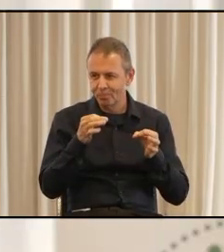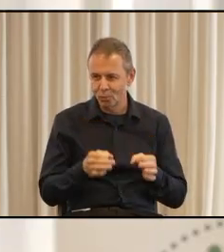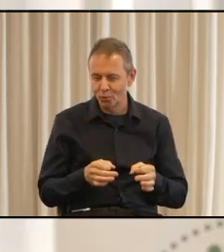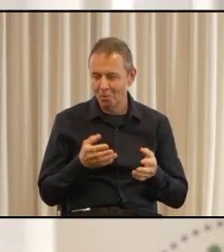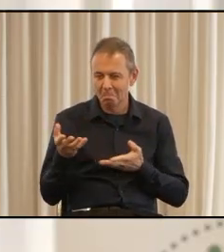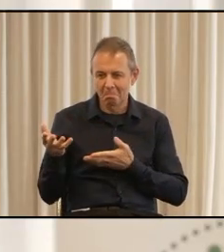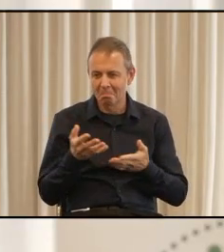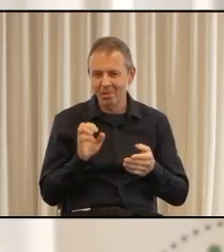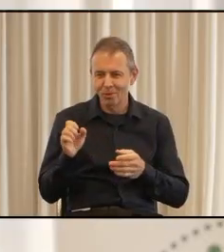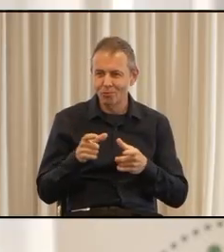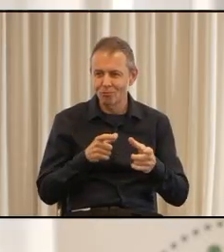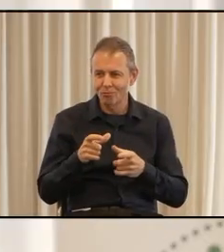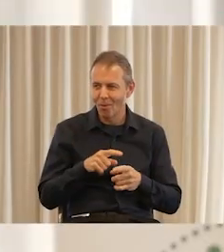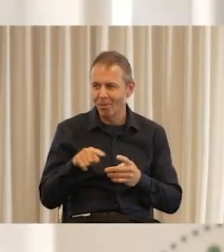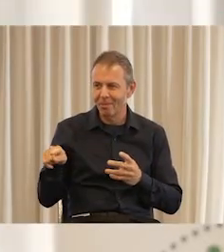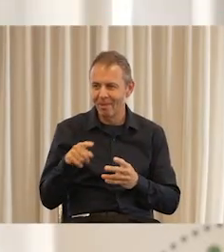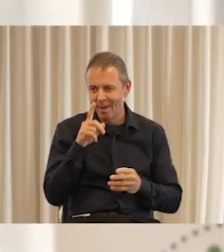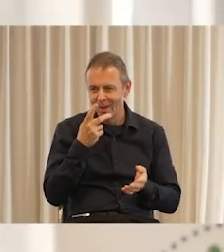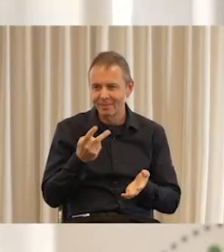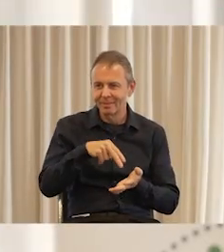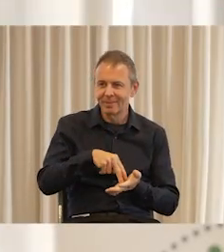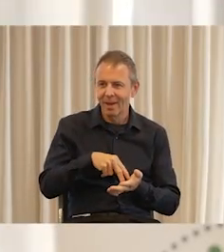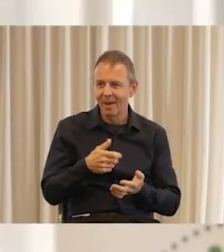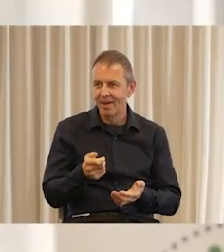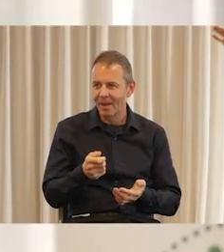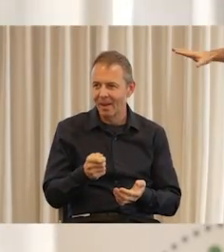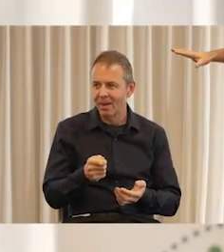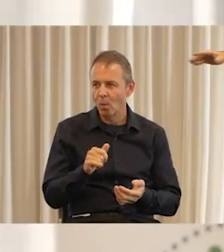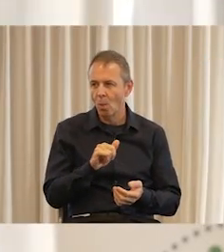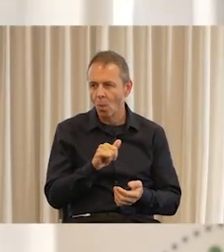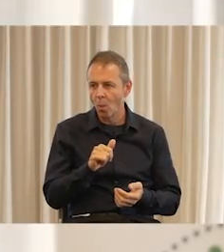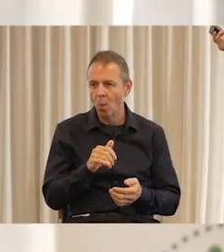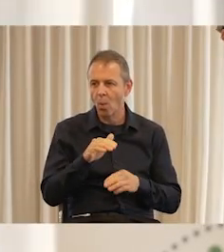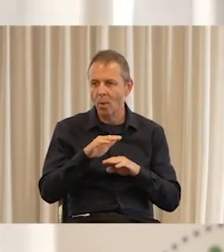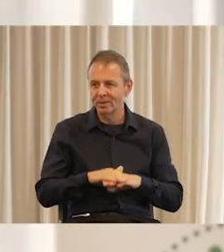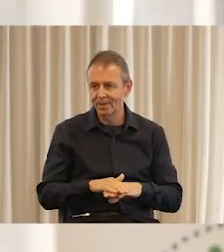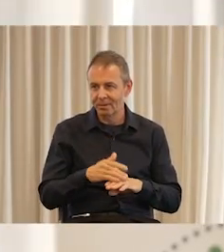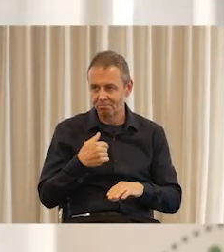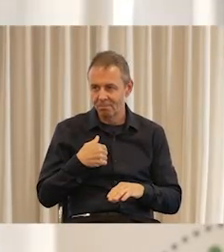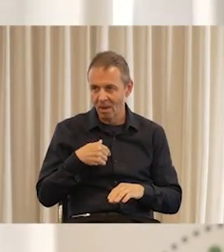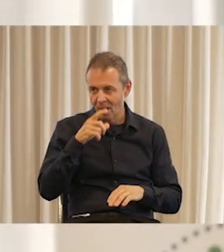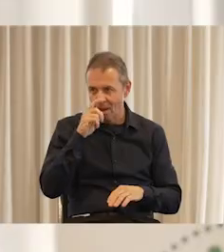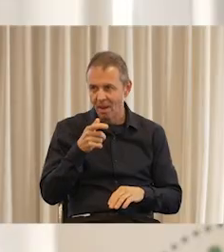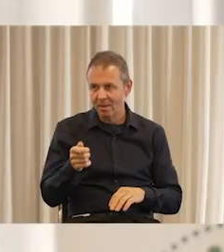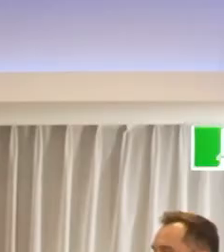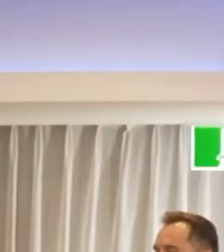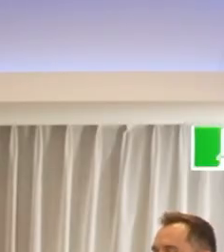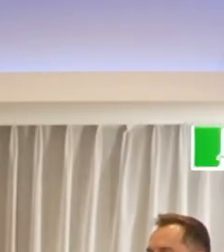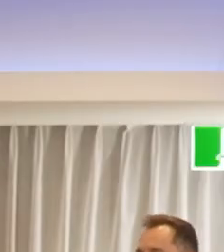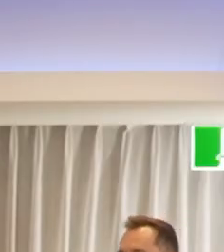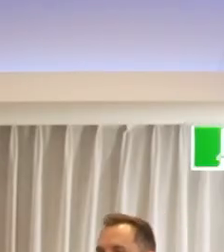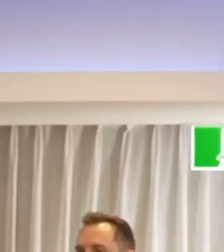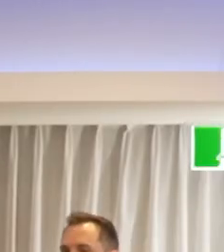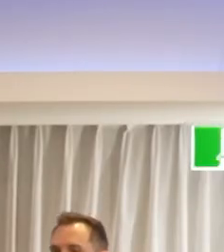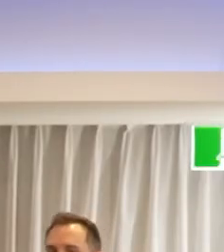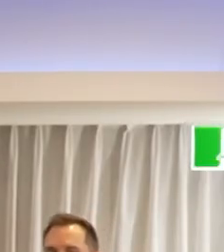democratic, whether you want to stand and use the clicker or you want to sit and I can shuffle slides. So what I'll